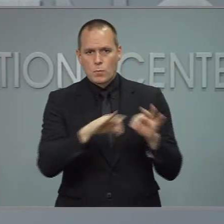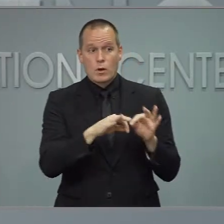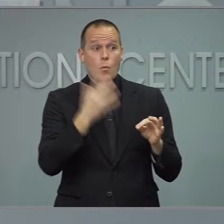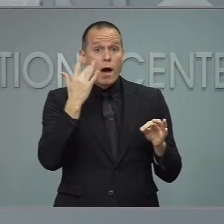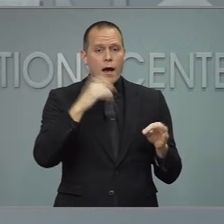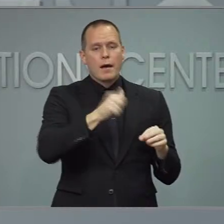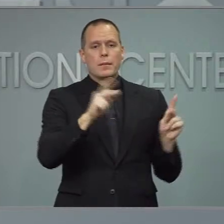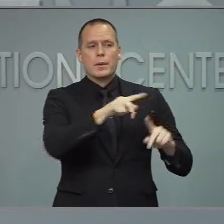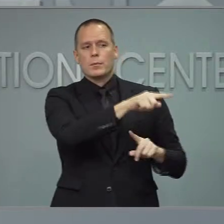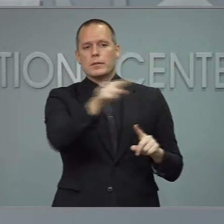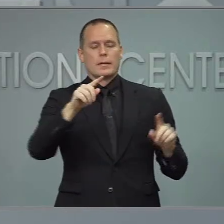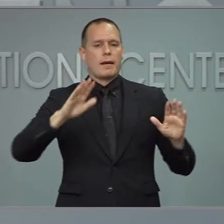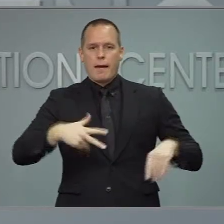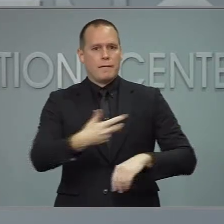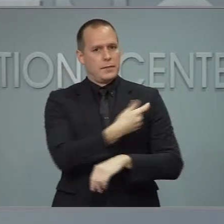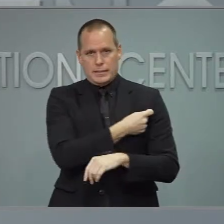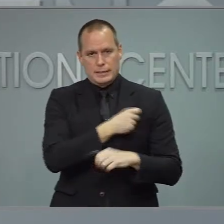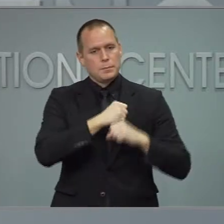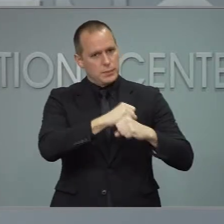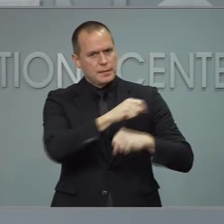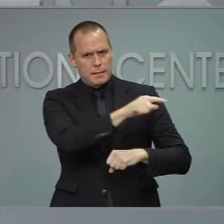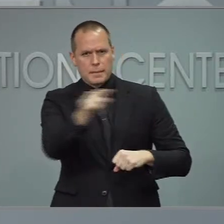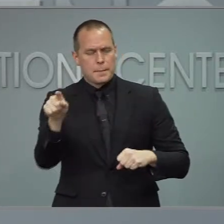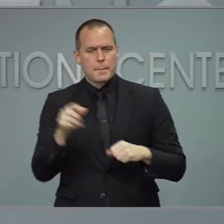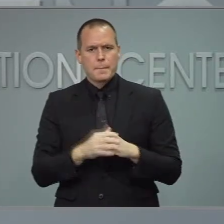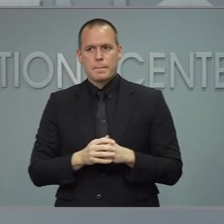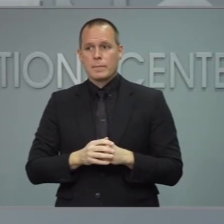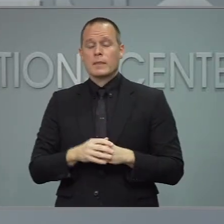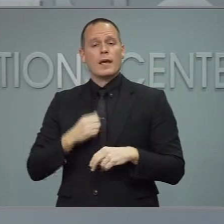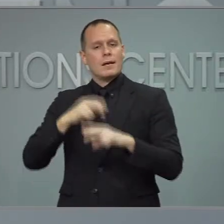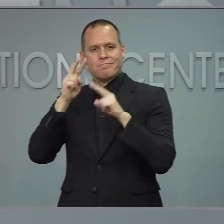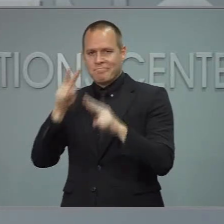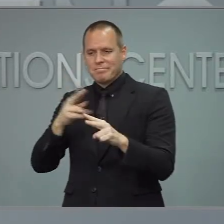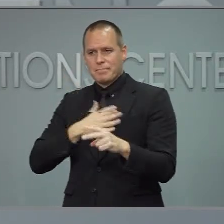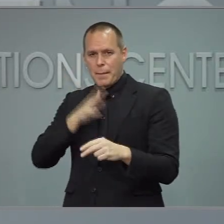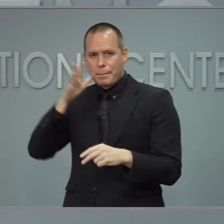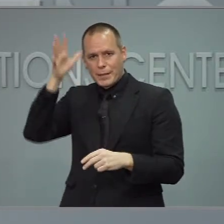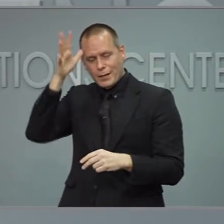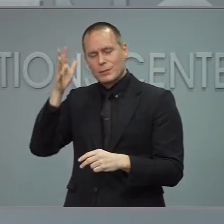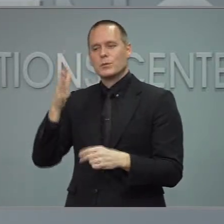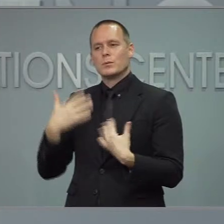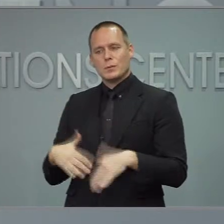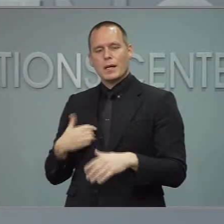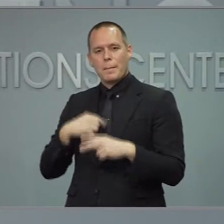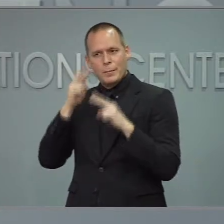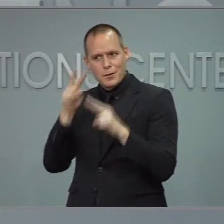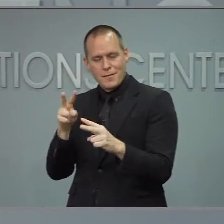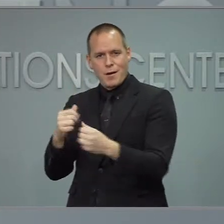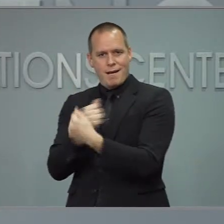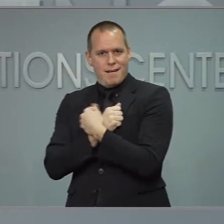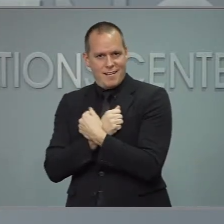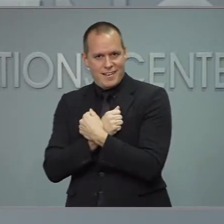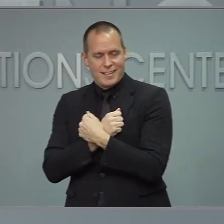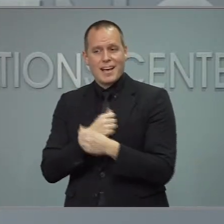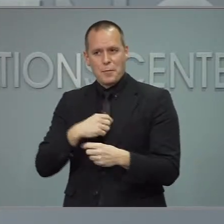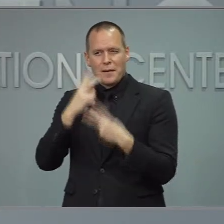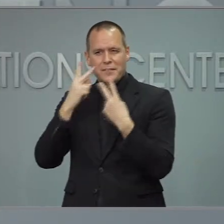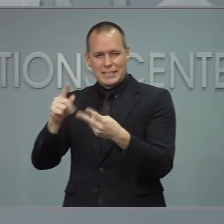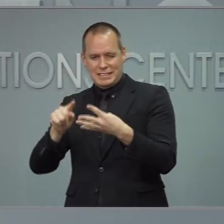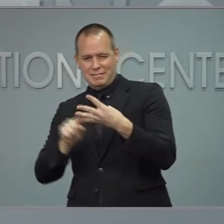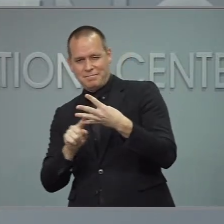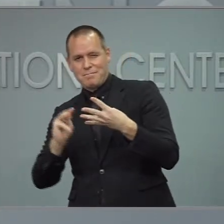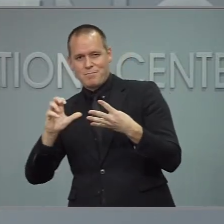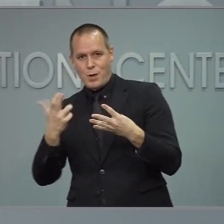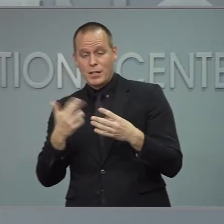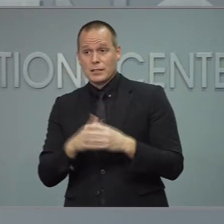first time in more than a year. They are now fully vaccinated and will be visiting at the end of the month. If you're looking forward to